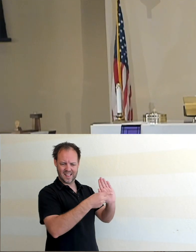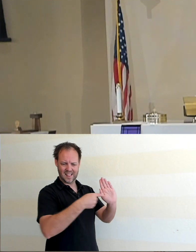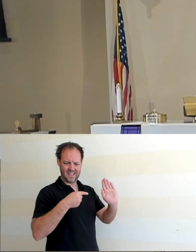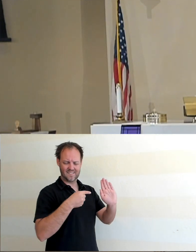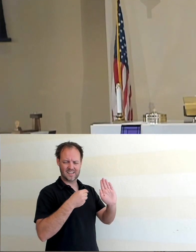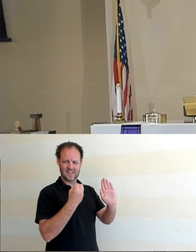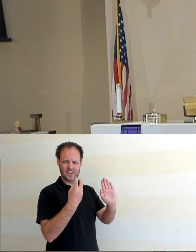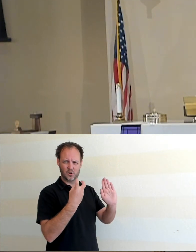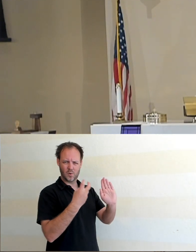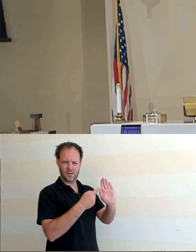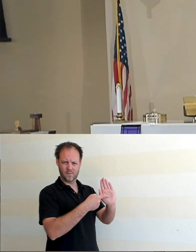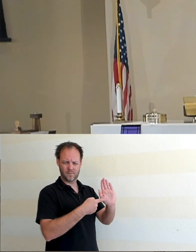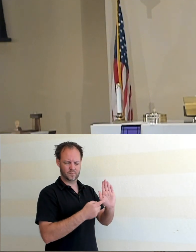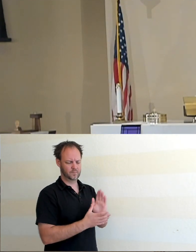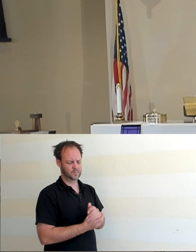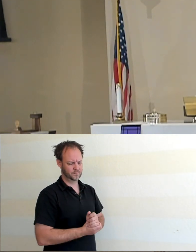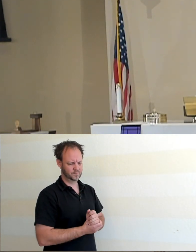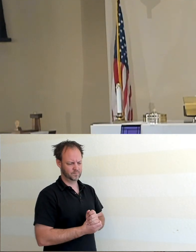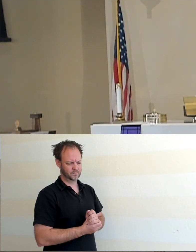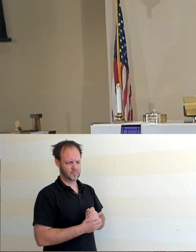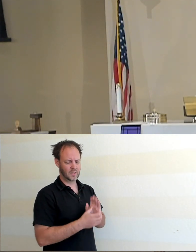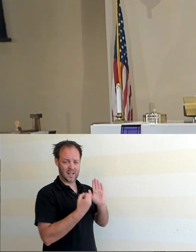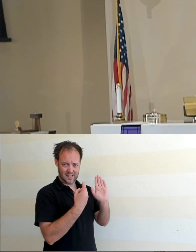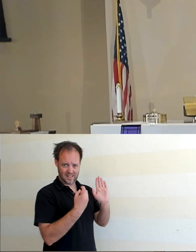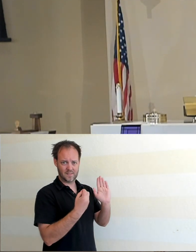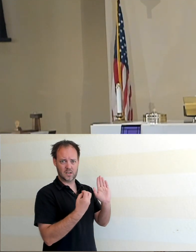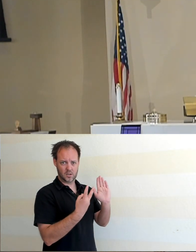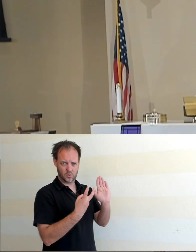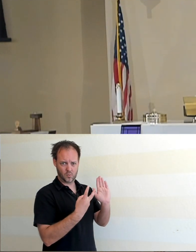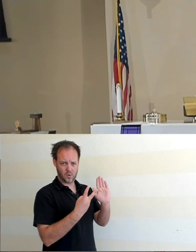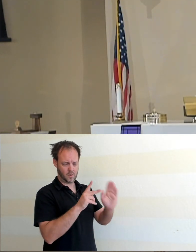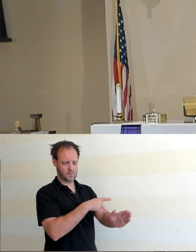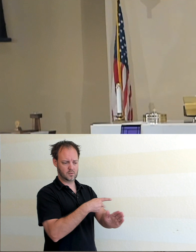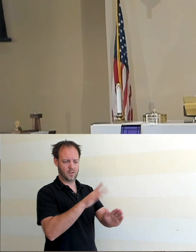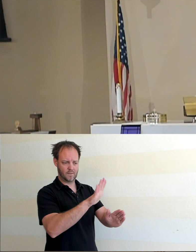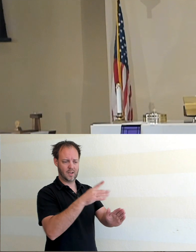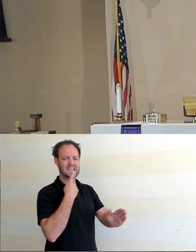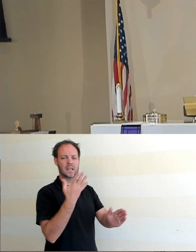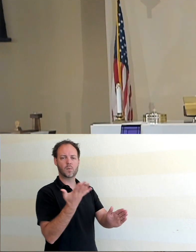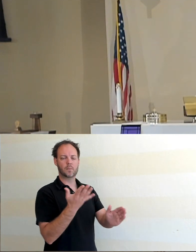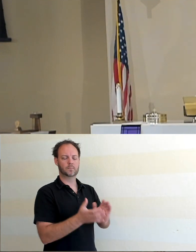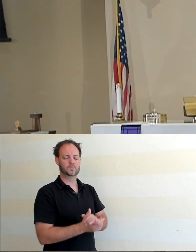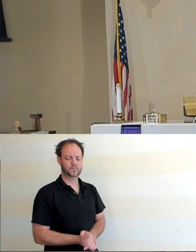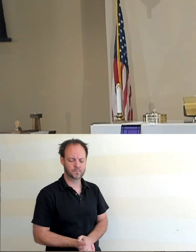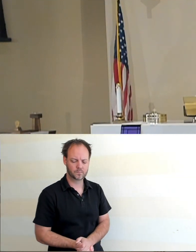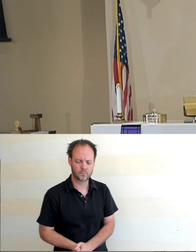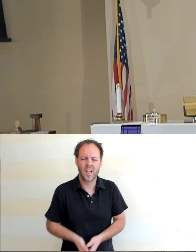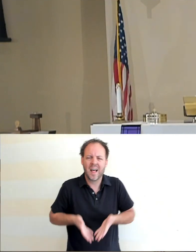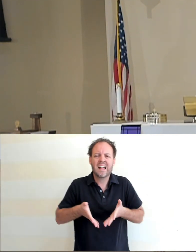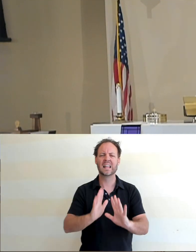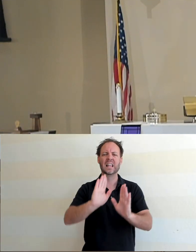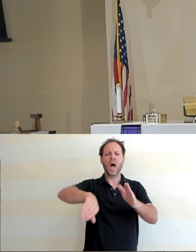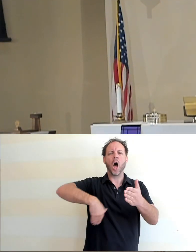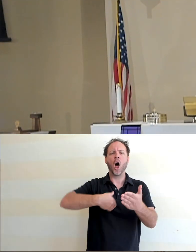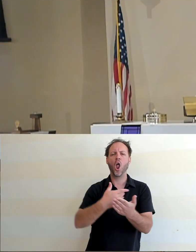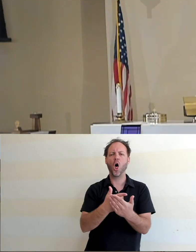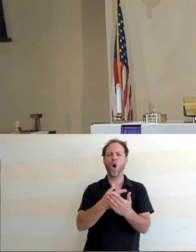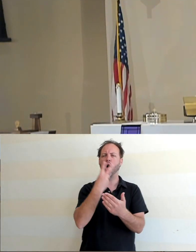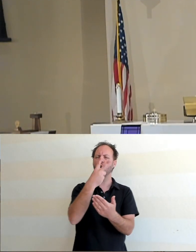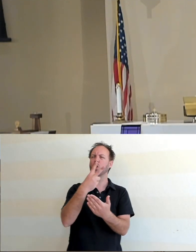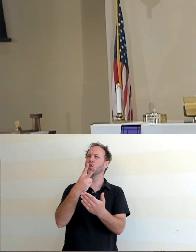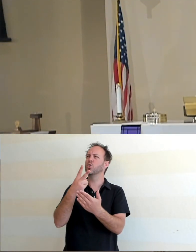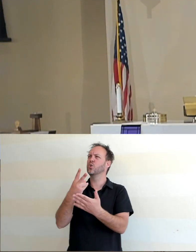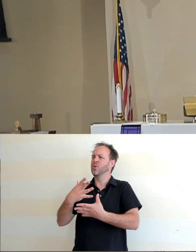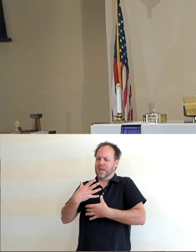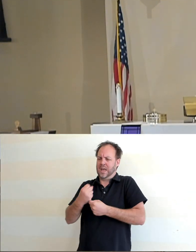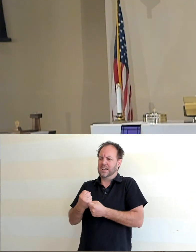12. Verses 11 and 12 of Psalm 5 say, "But let all who take refuge in you be